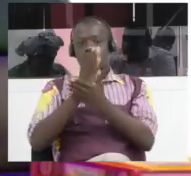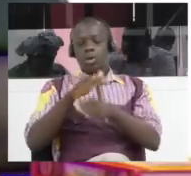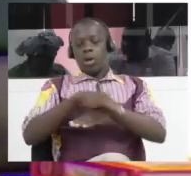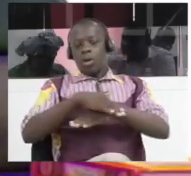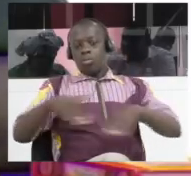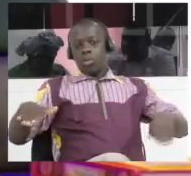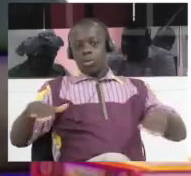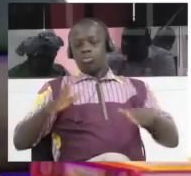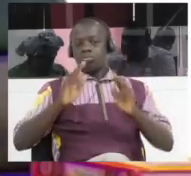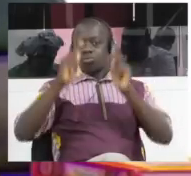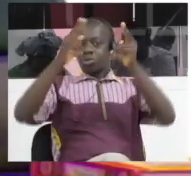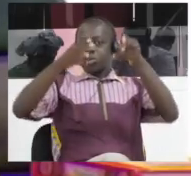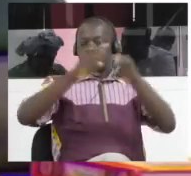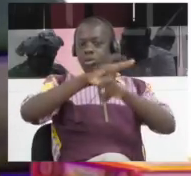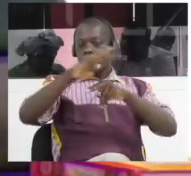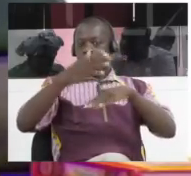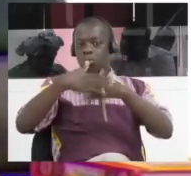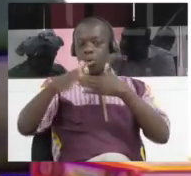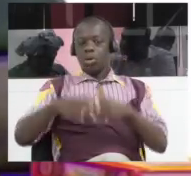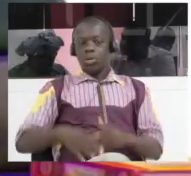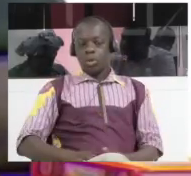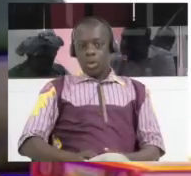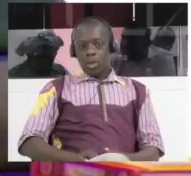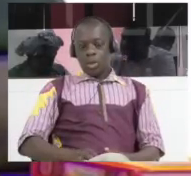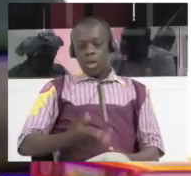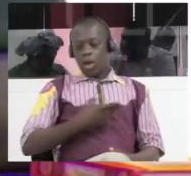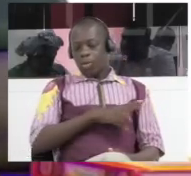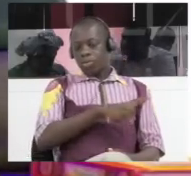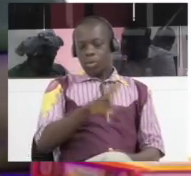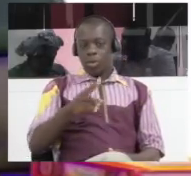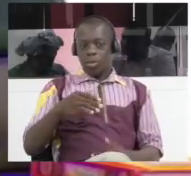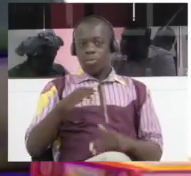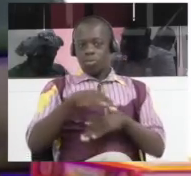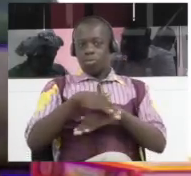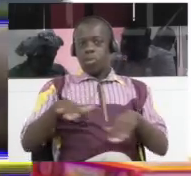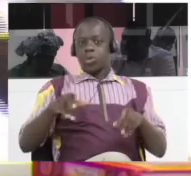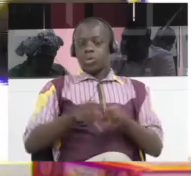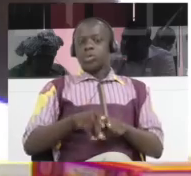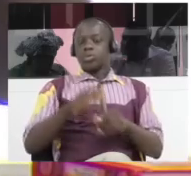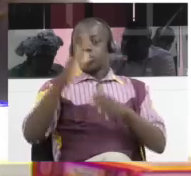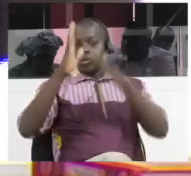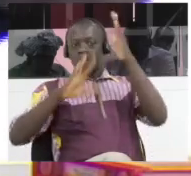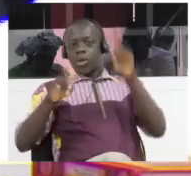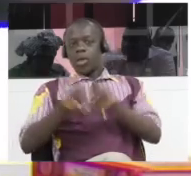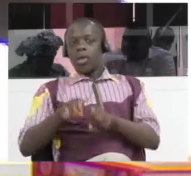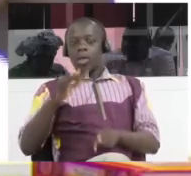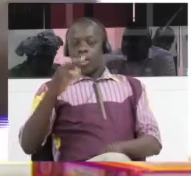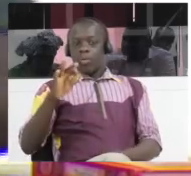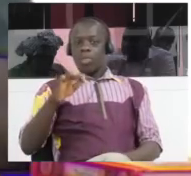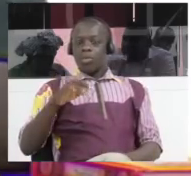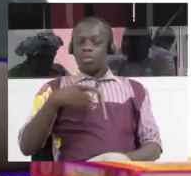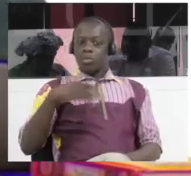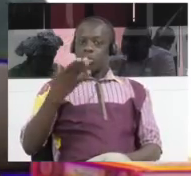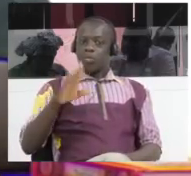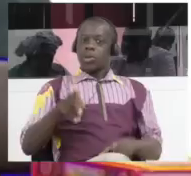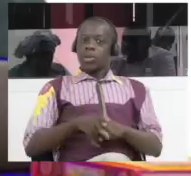Suddenly they were not blocking the bridge anymore. They were not, there was no deployment of soldiers. I think if there was any, it would have